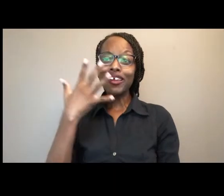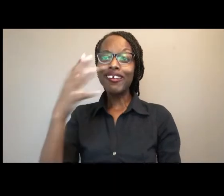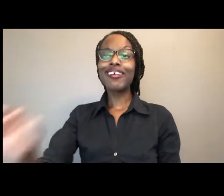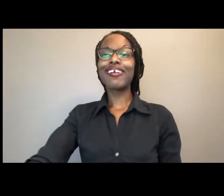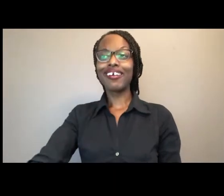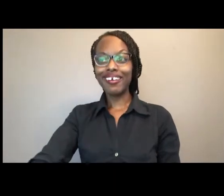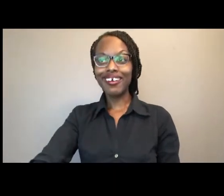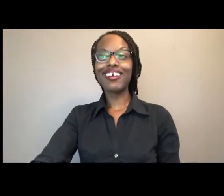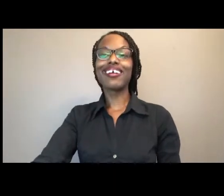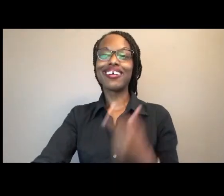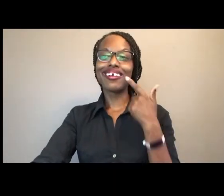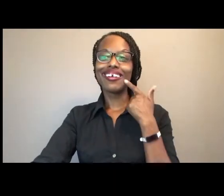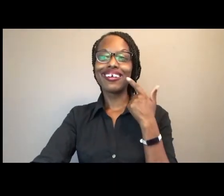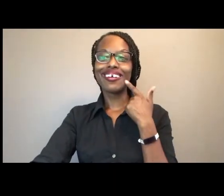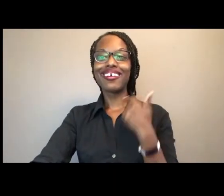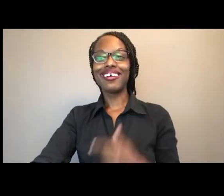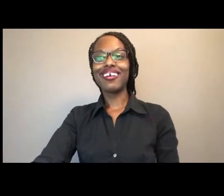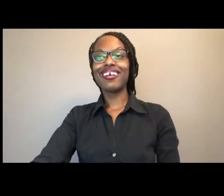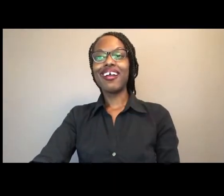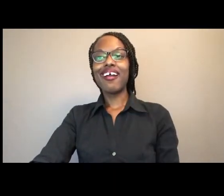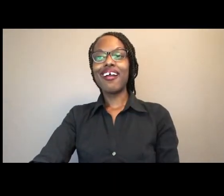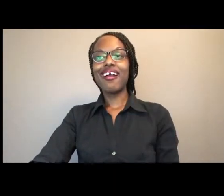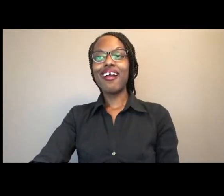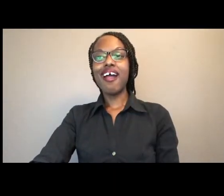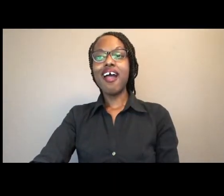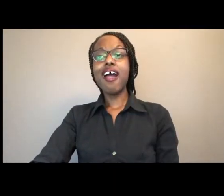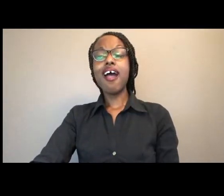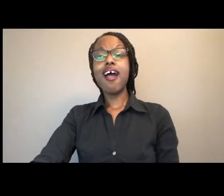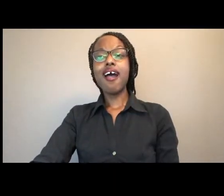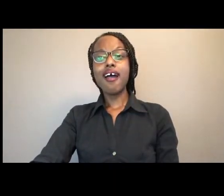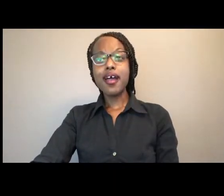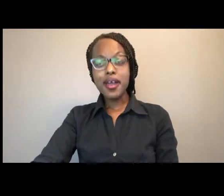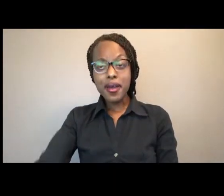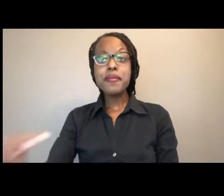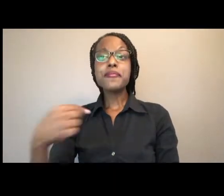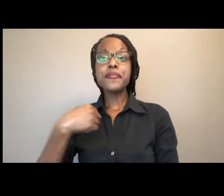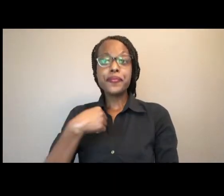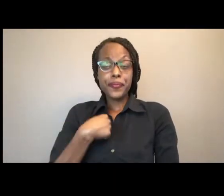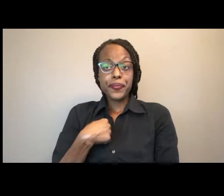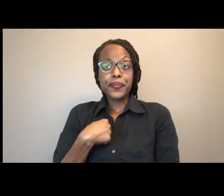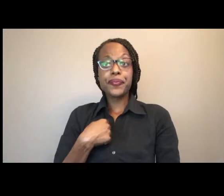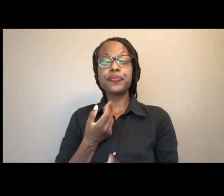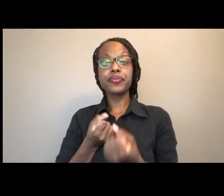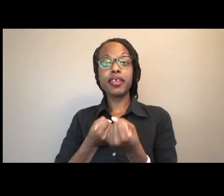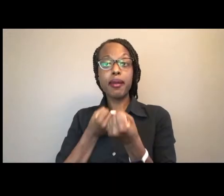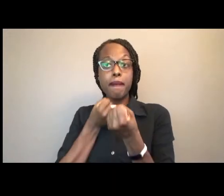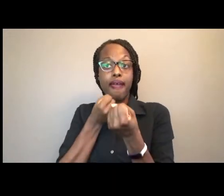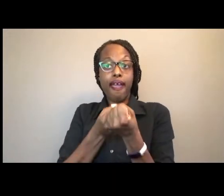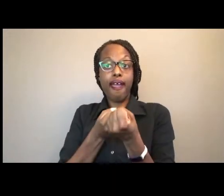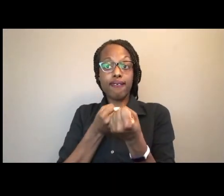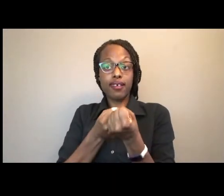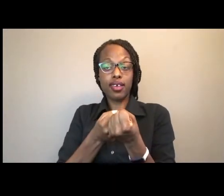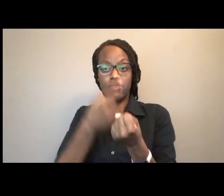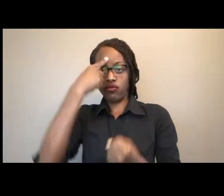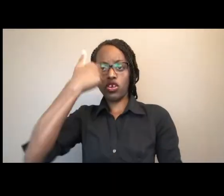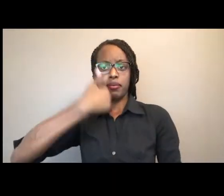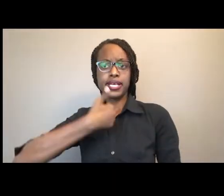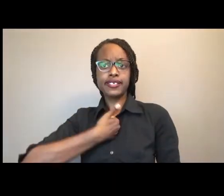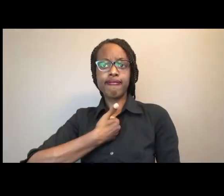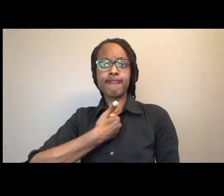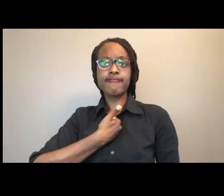I'm an advocate for myself